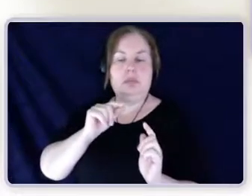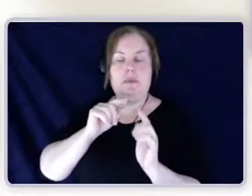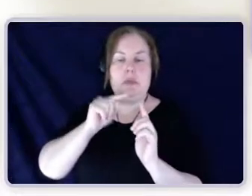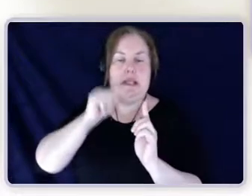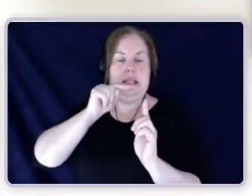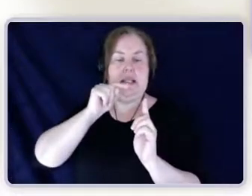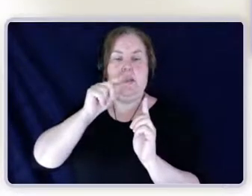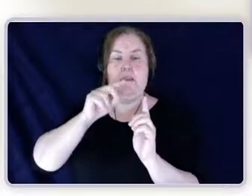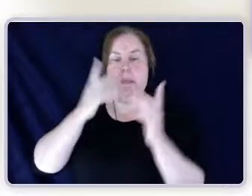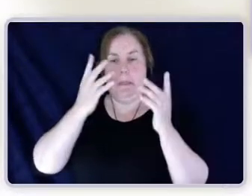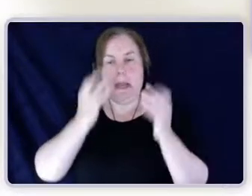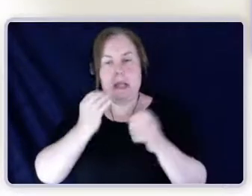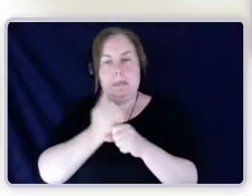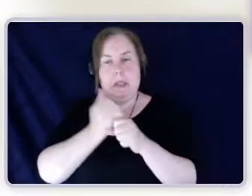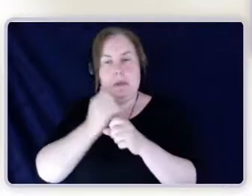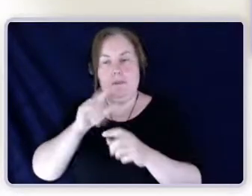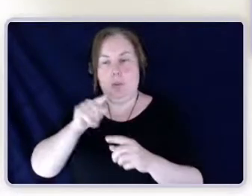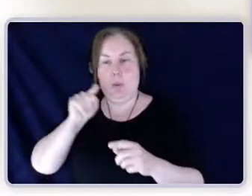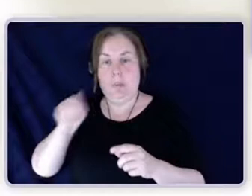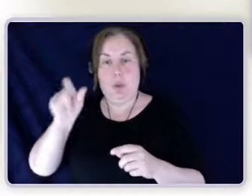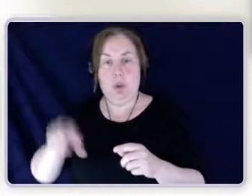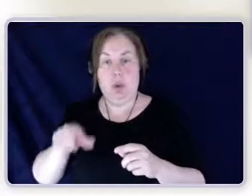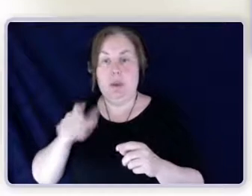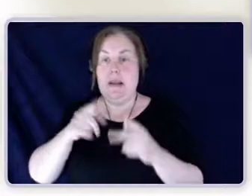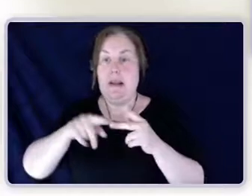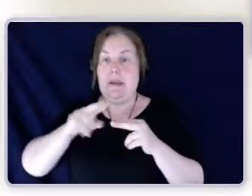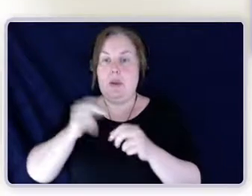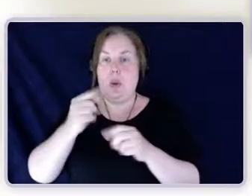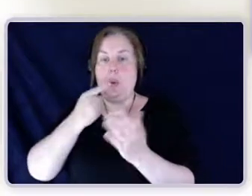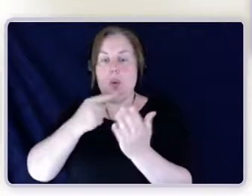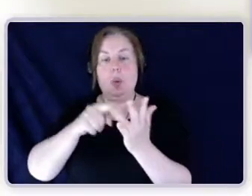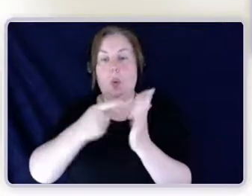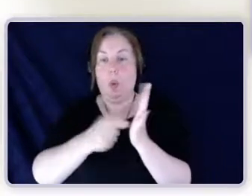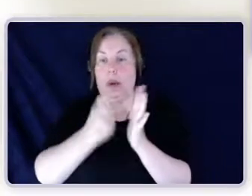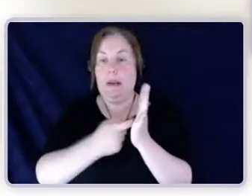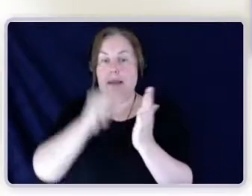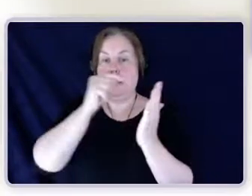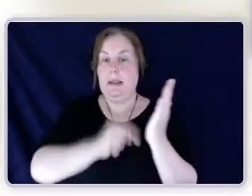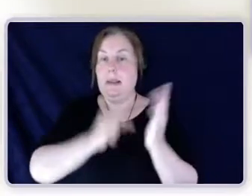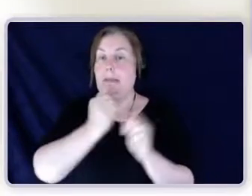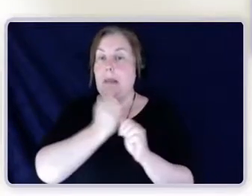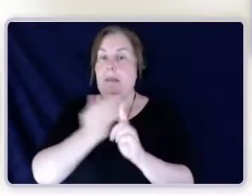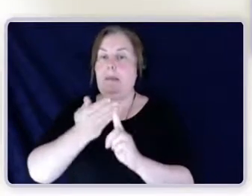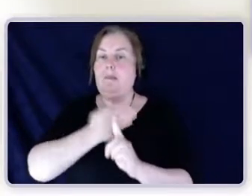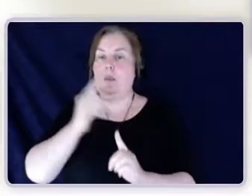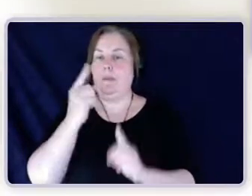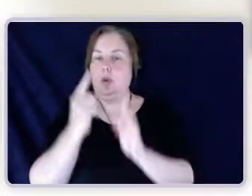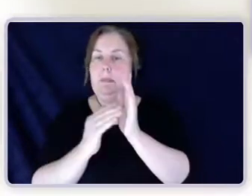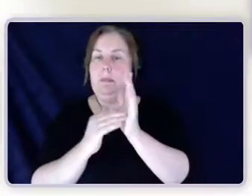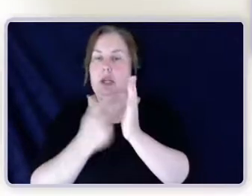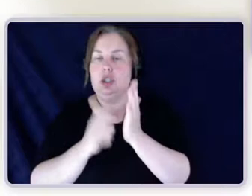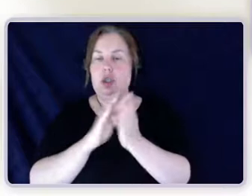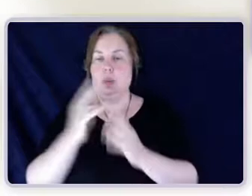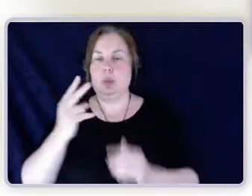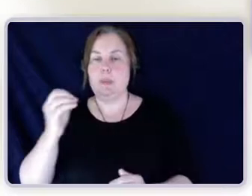the order was made before the 1st of March this year. All orders, be it